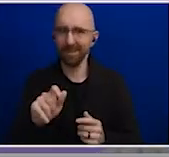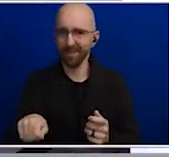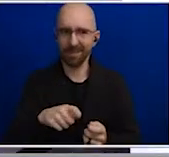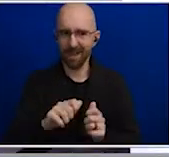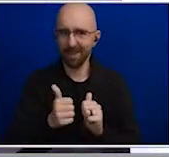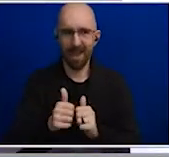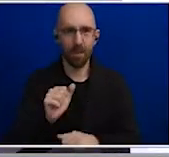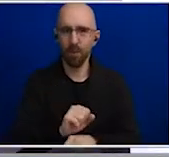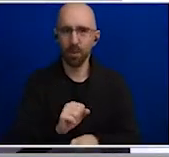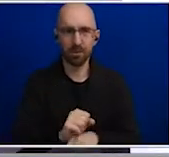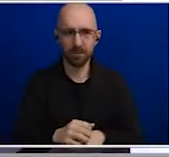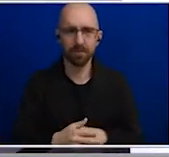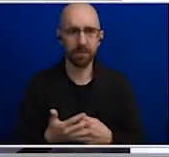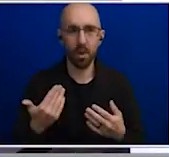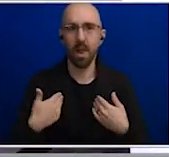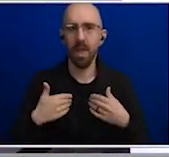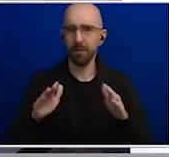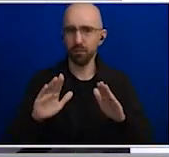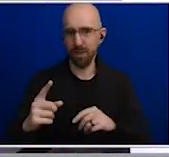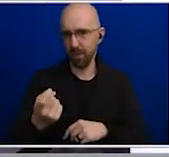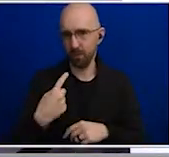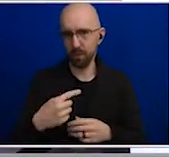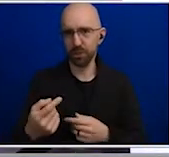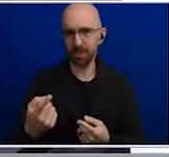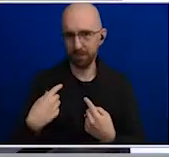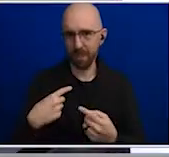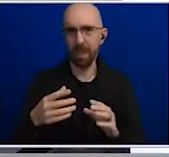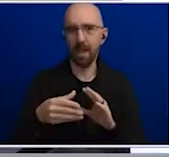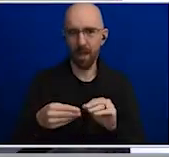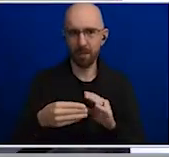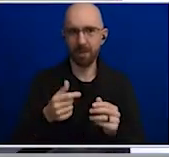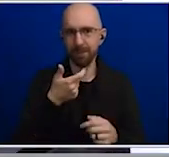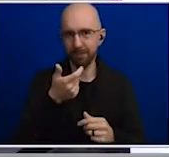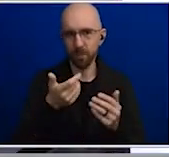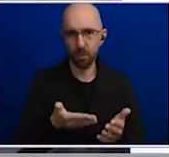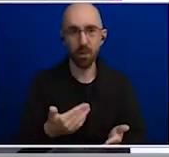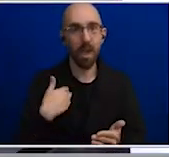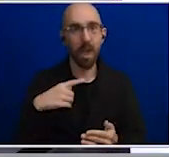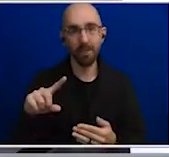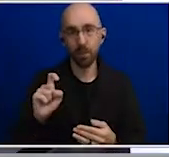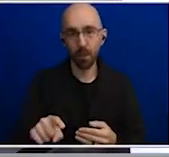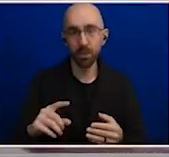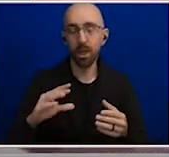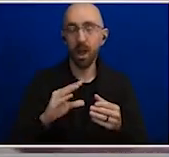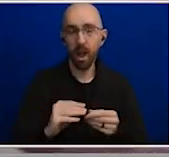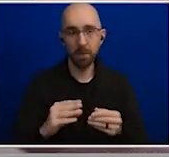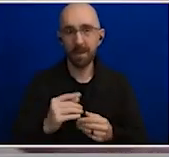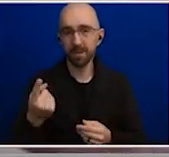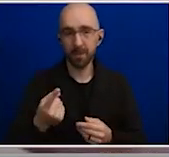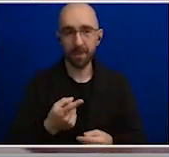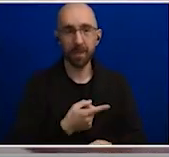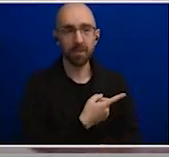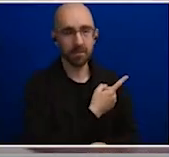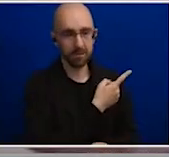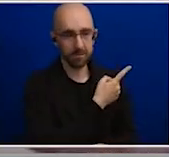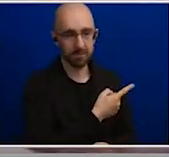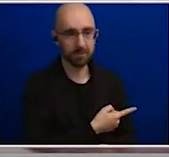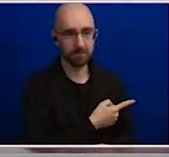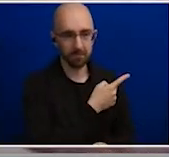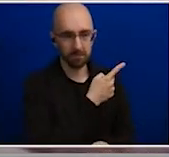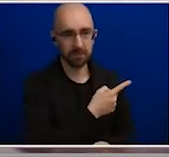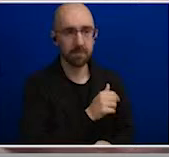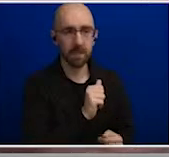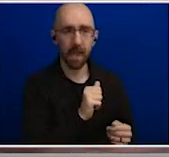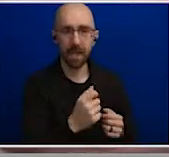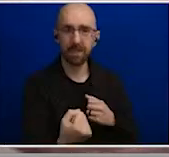have some great questions coming in and some comments from our viewers. So if you have a question or a comment or something you'd like us to read out loud during this program, just send it to